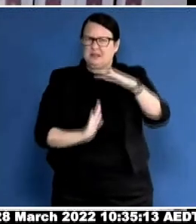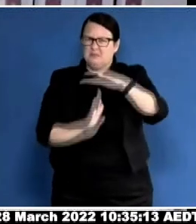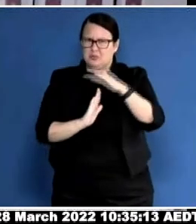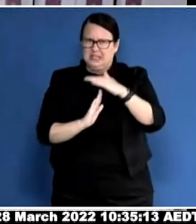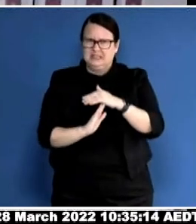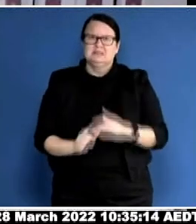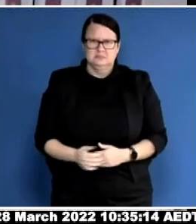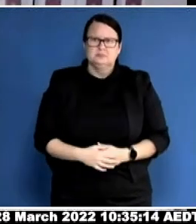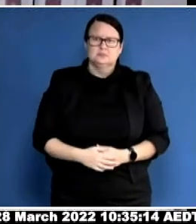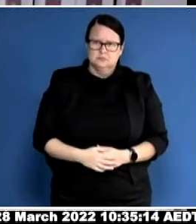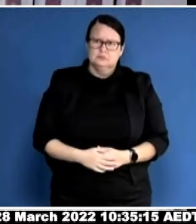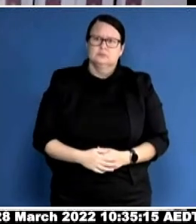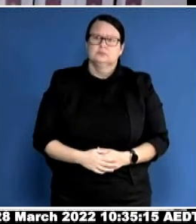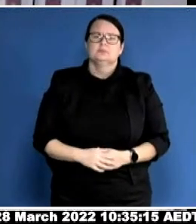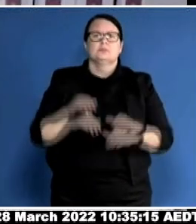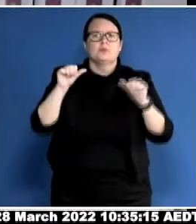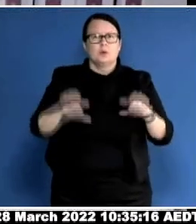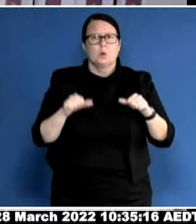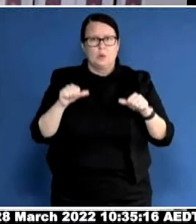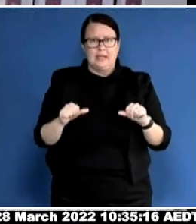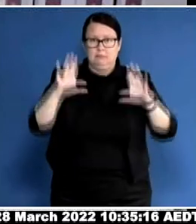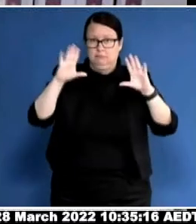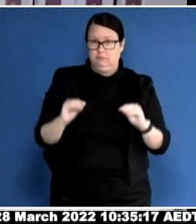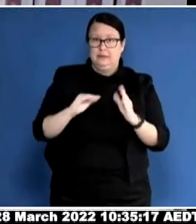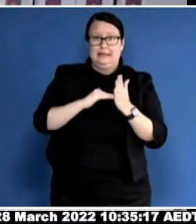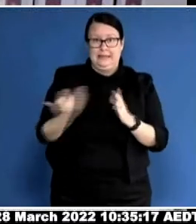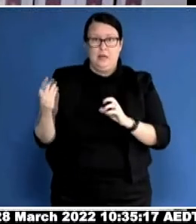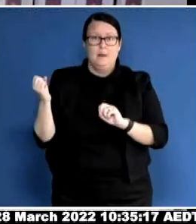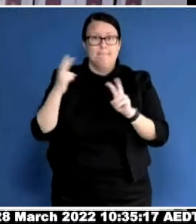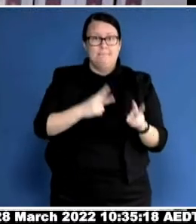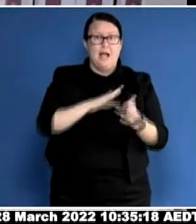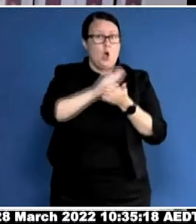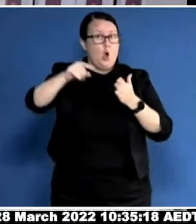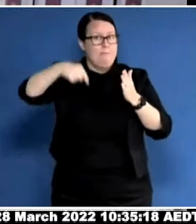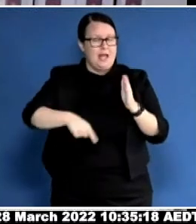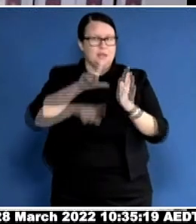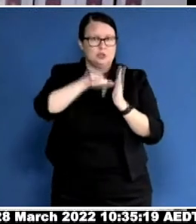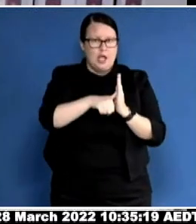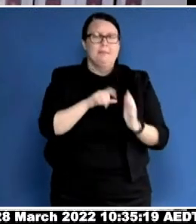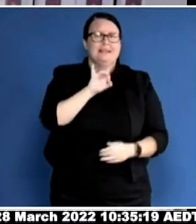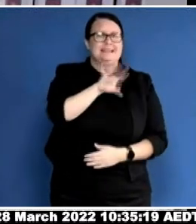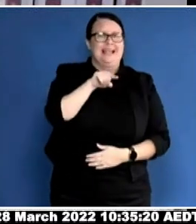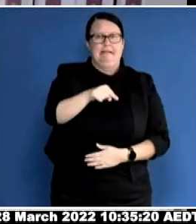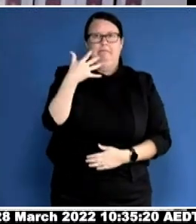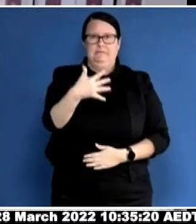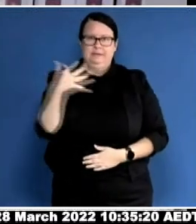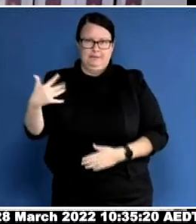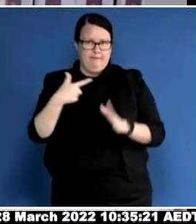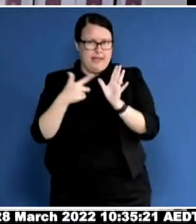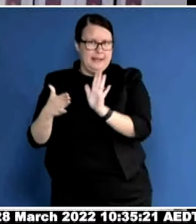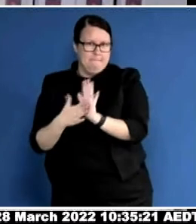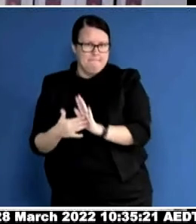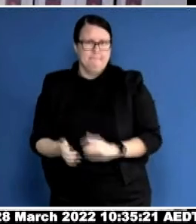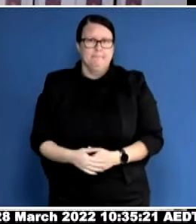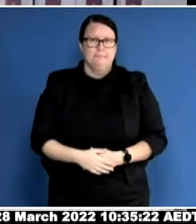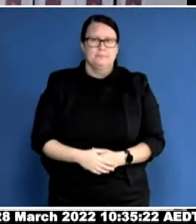minutes. All right, we will resume at Hobart time, 10:55. The Royal Commission